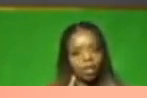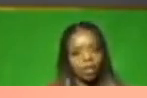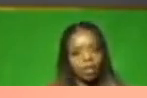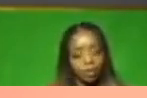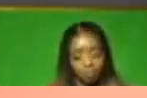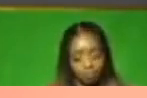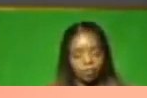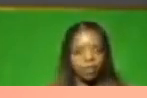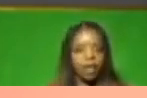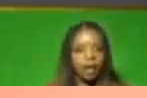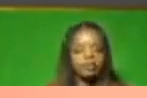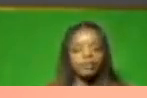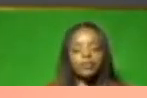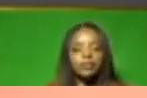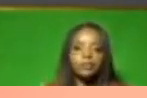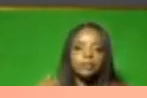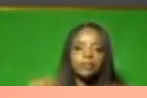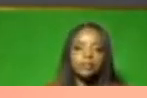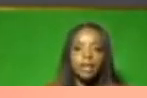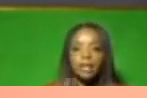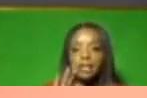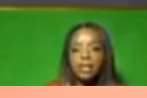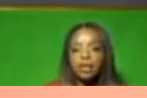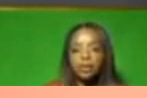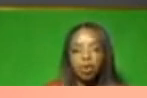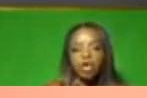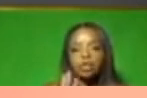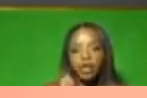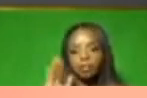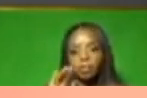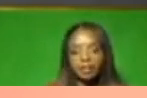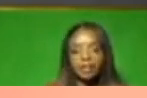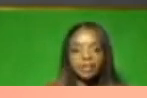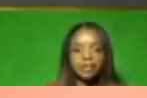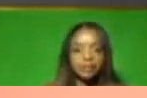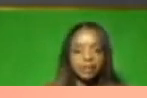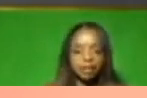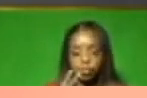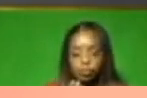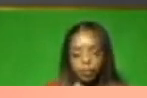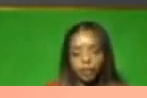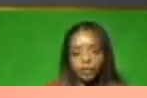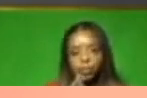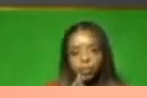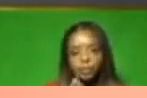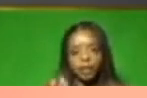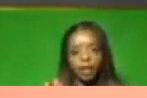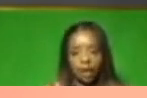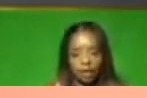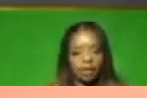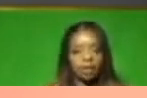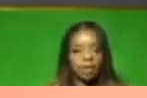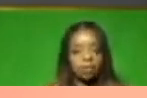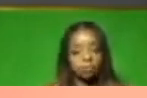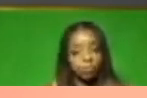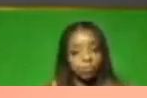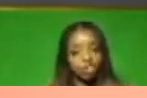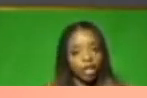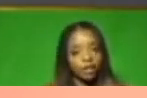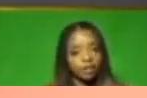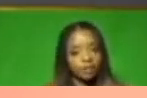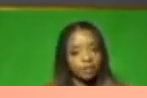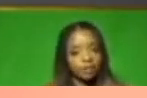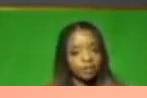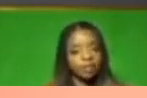to 3.5% by 2029. Apart from the changes that these reforms